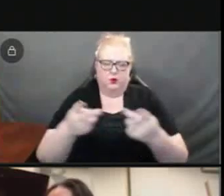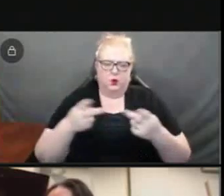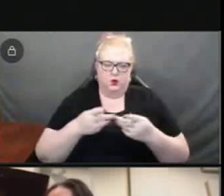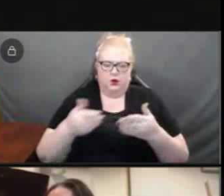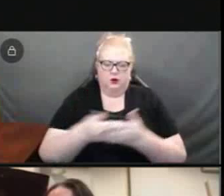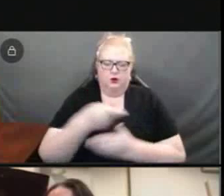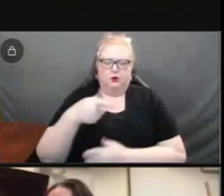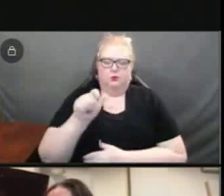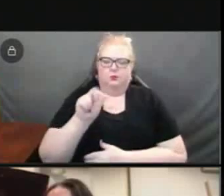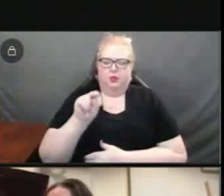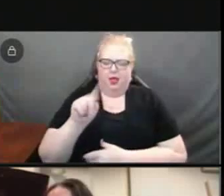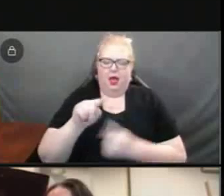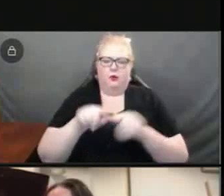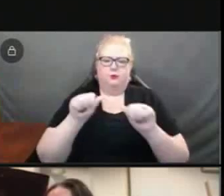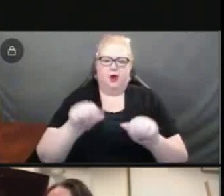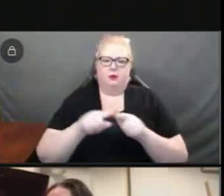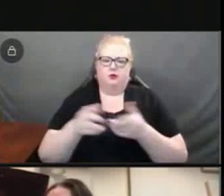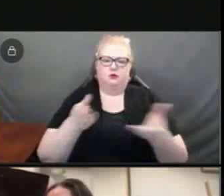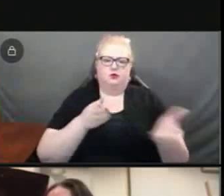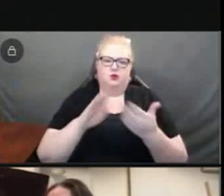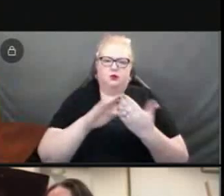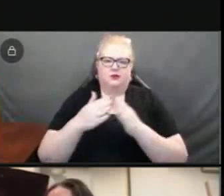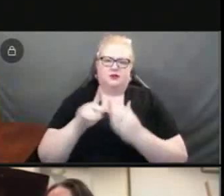Little Rock better.